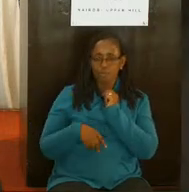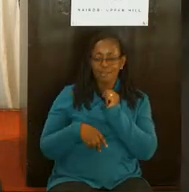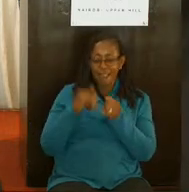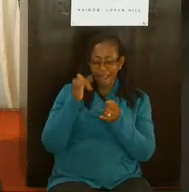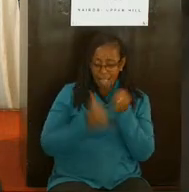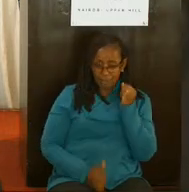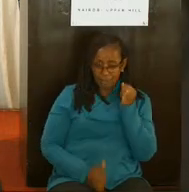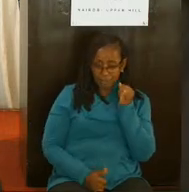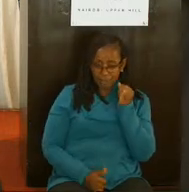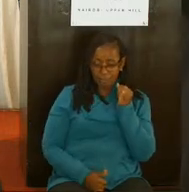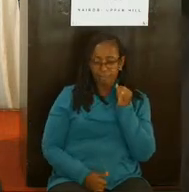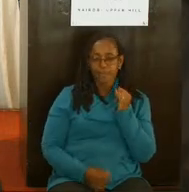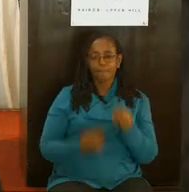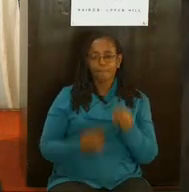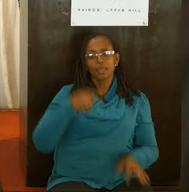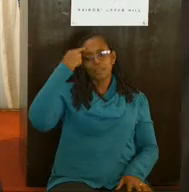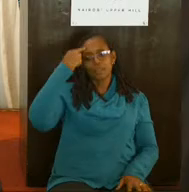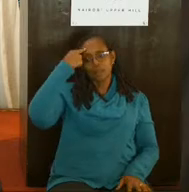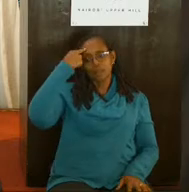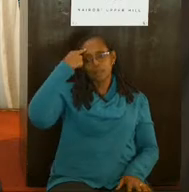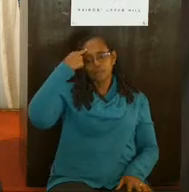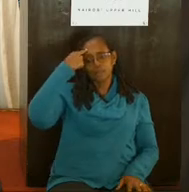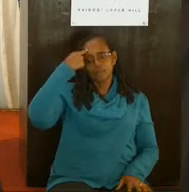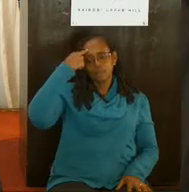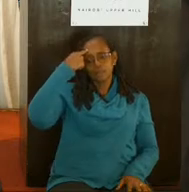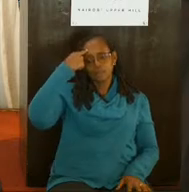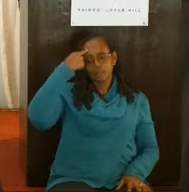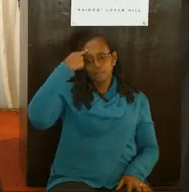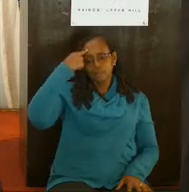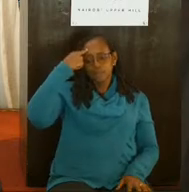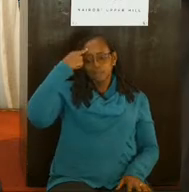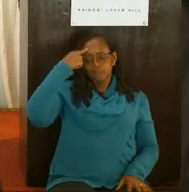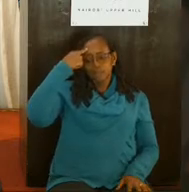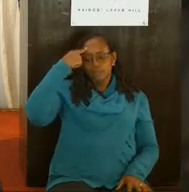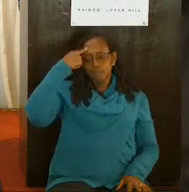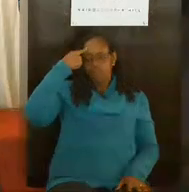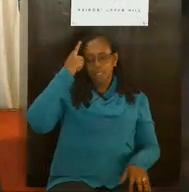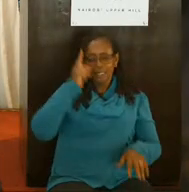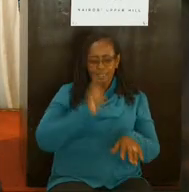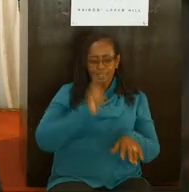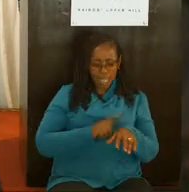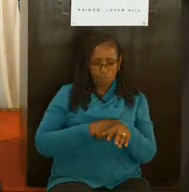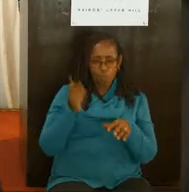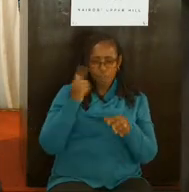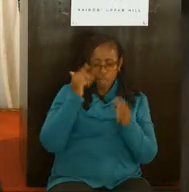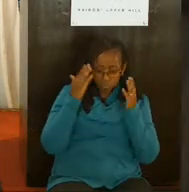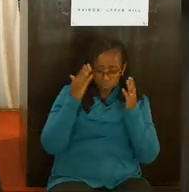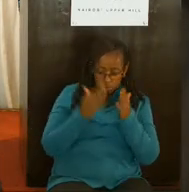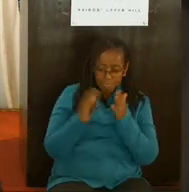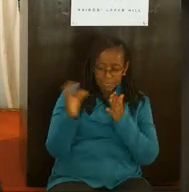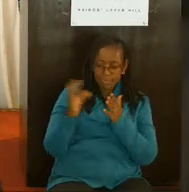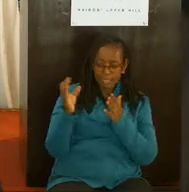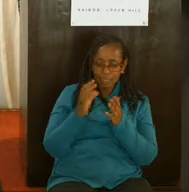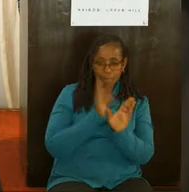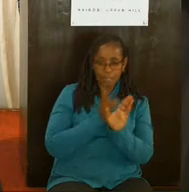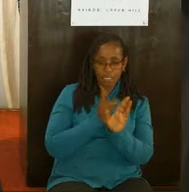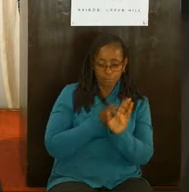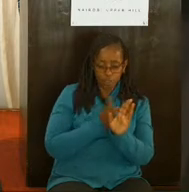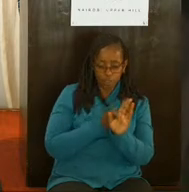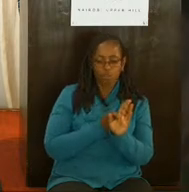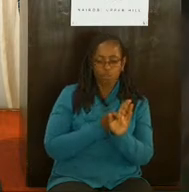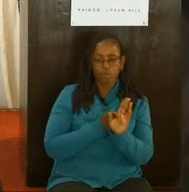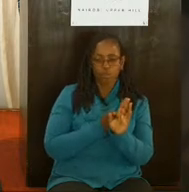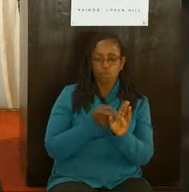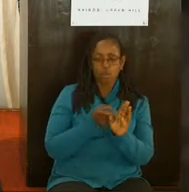is I think when we look at citizen participation I really plead with you like